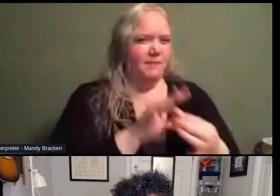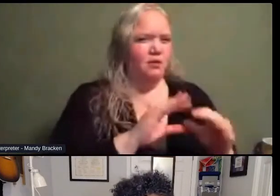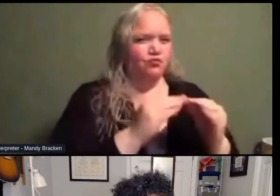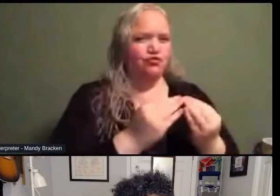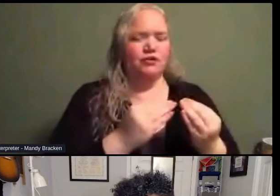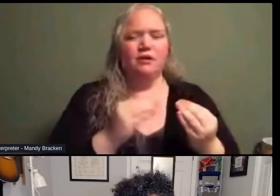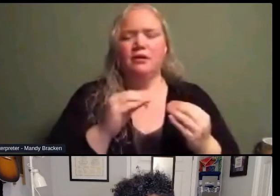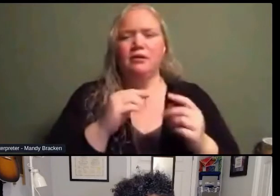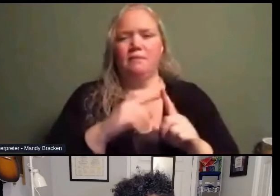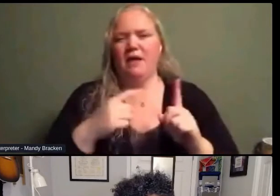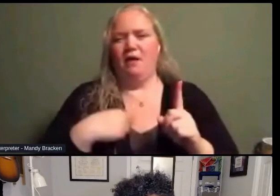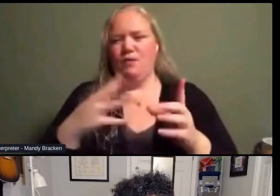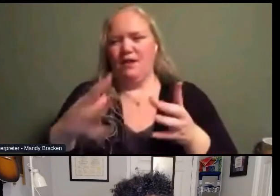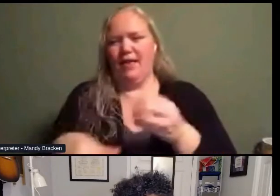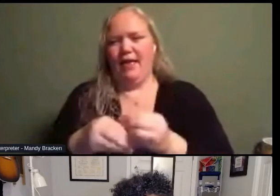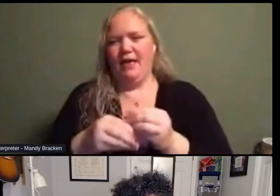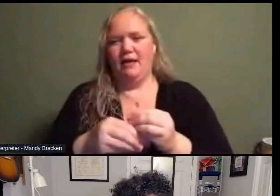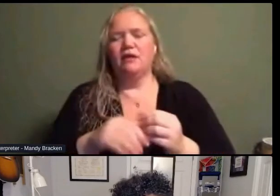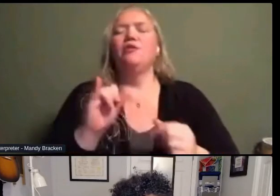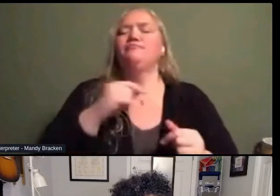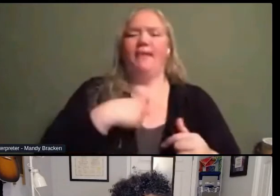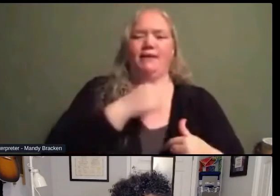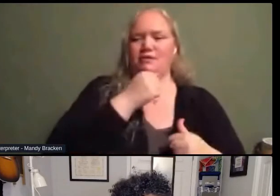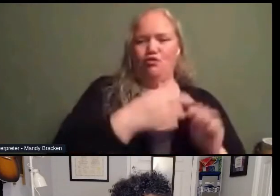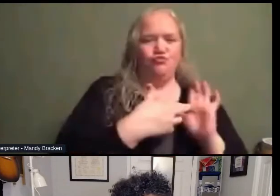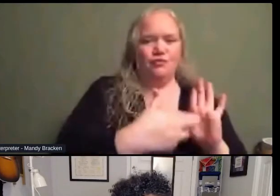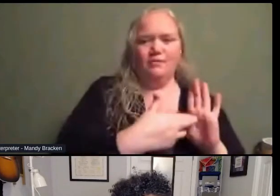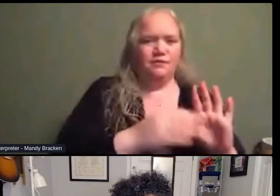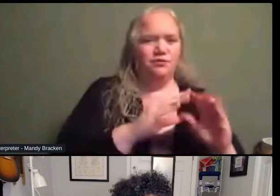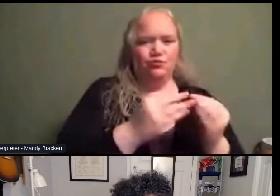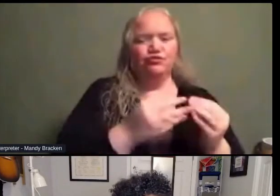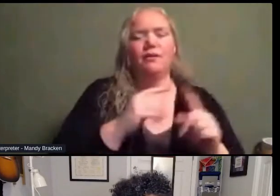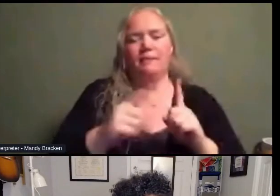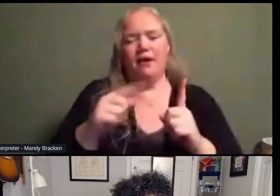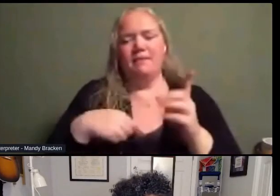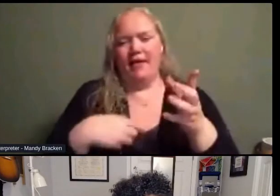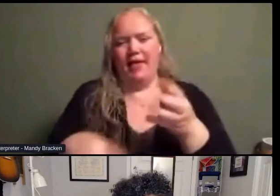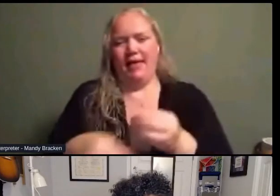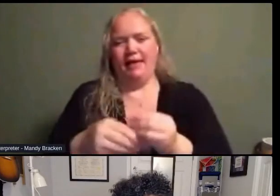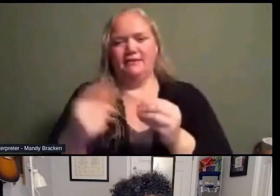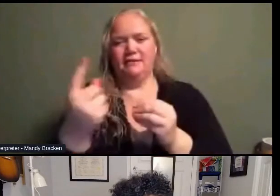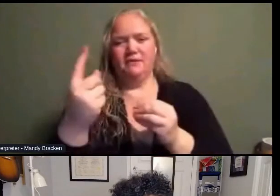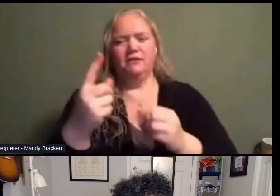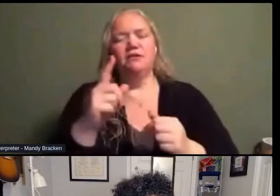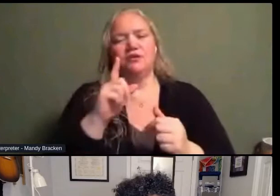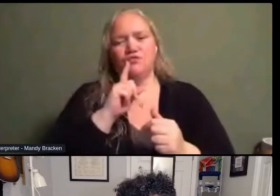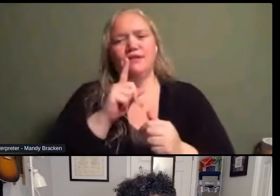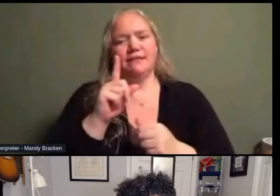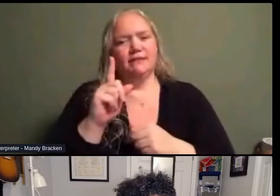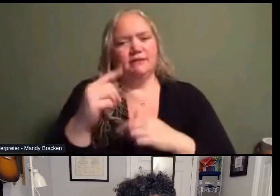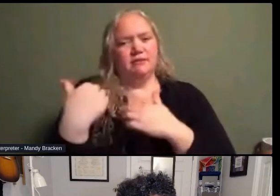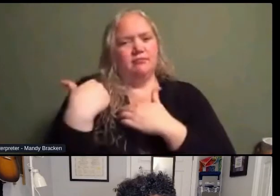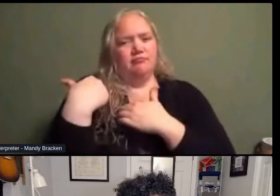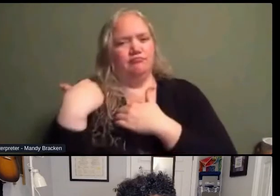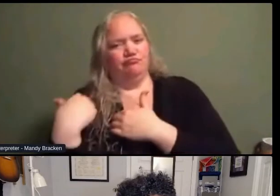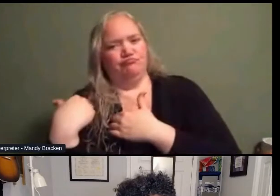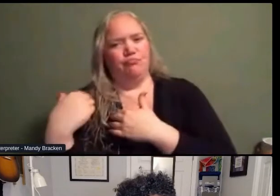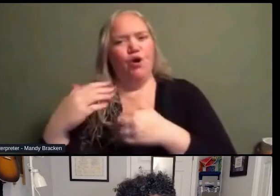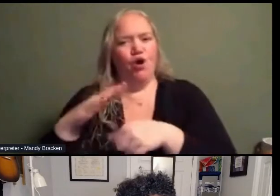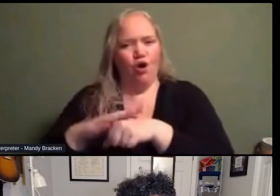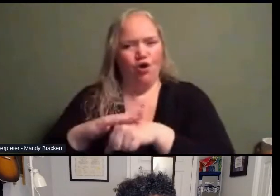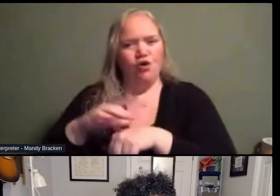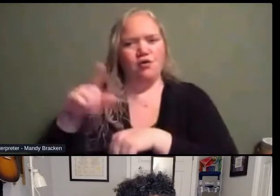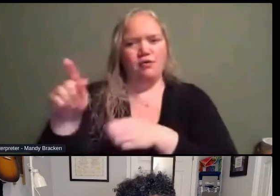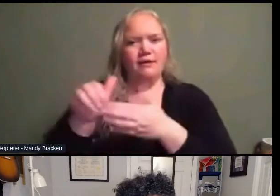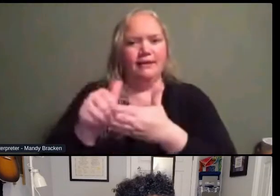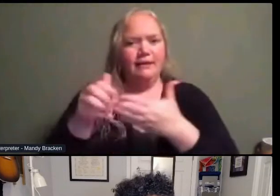you about leadership. It is incumbent upon leaders to create organizations and institutions that have psychological safety, that are